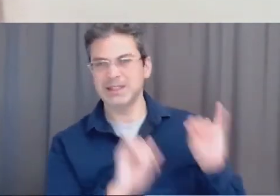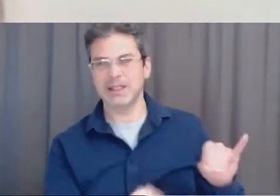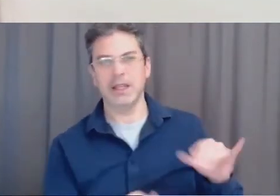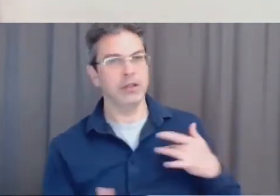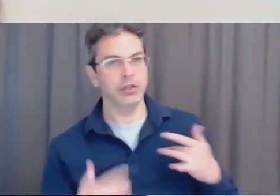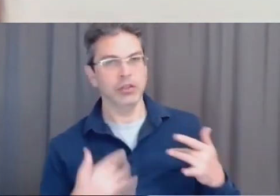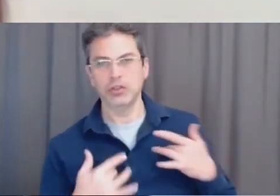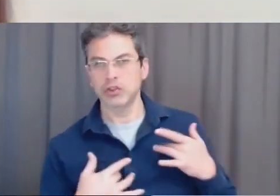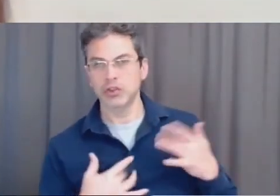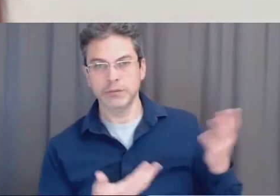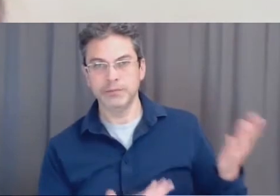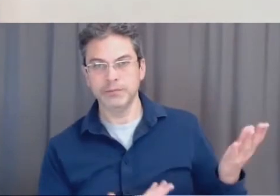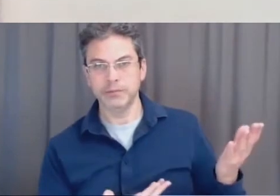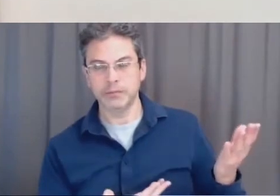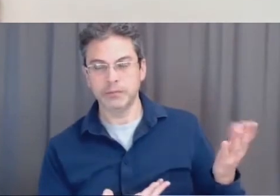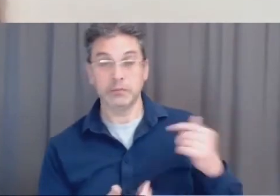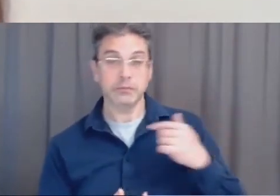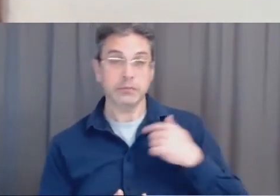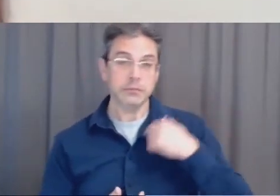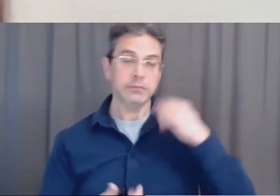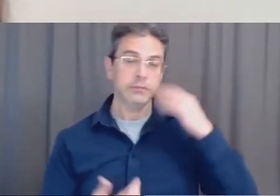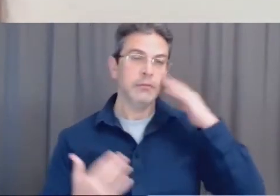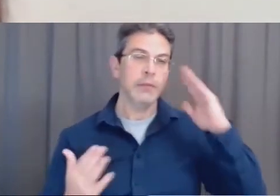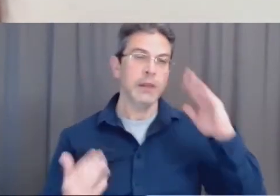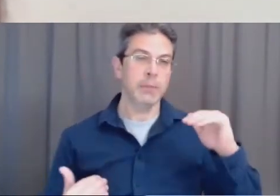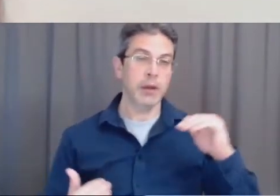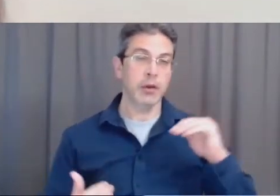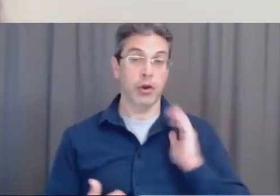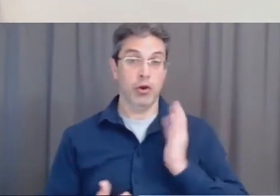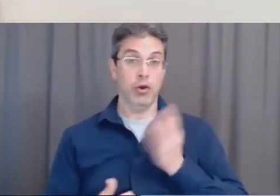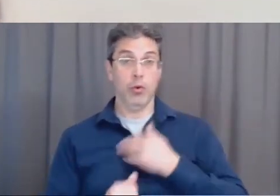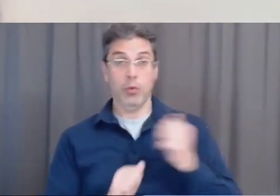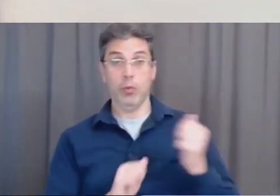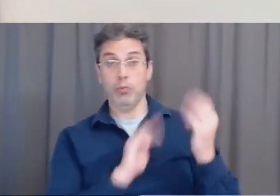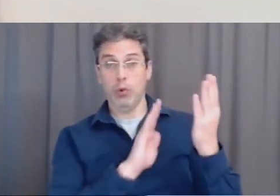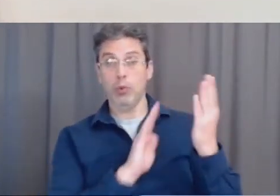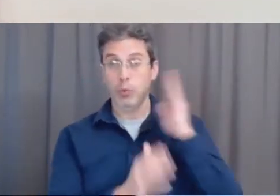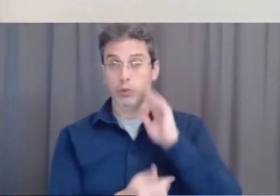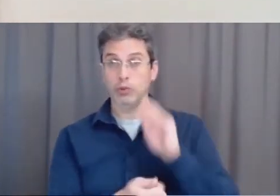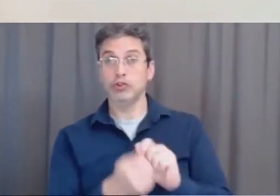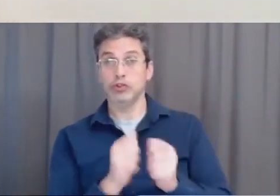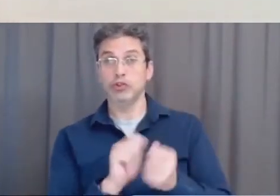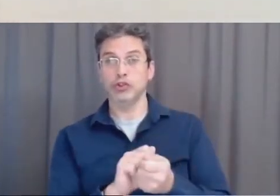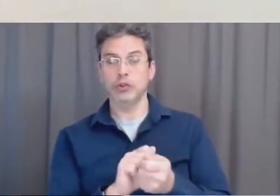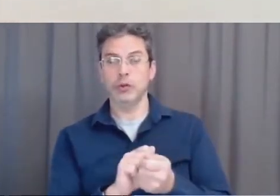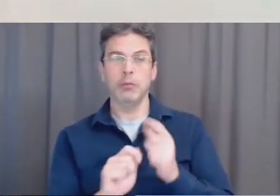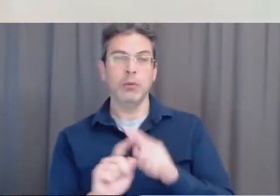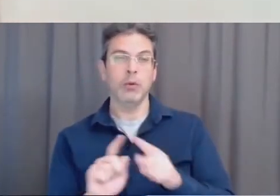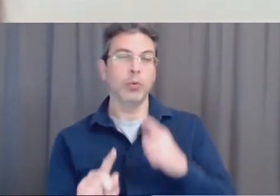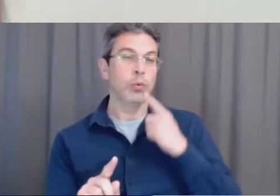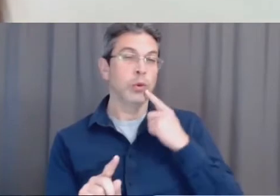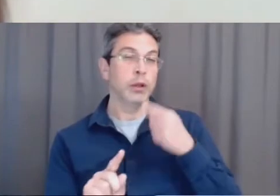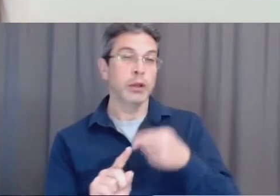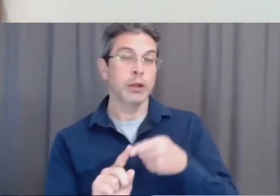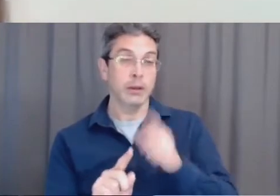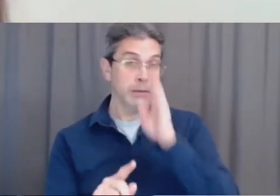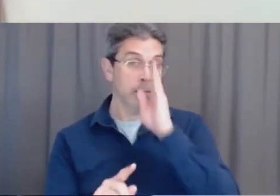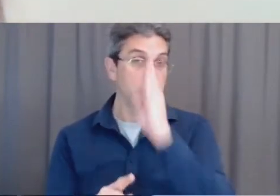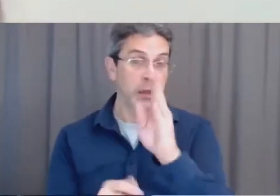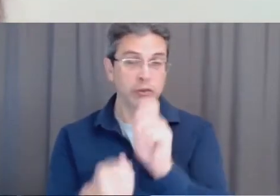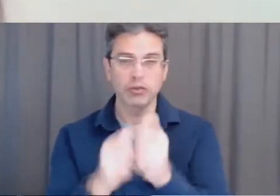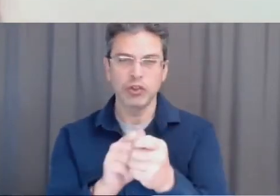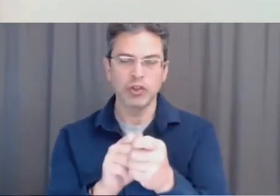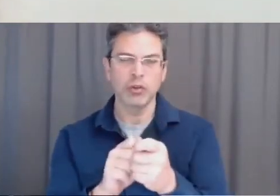one area where I expect to see change in our approach, but I expect to see it more on the margins. But again, you guys have brought up some